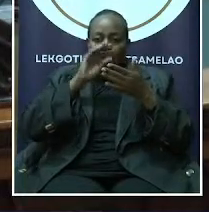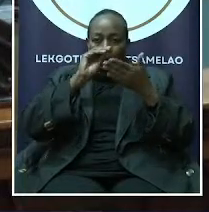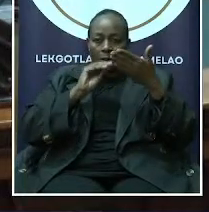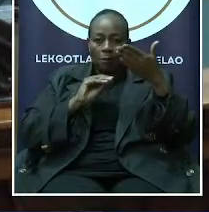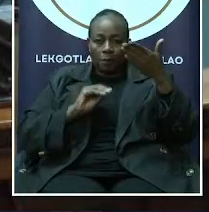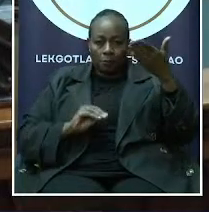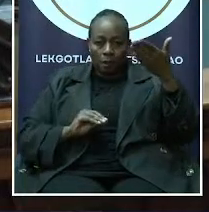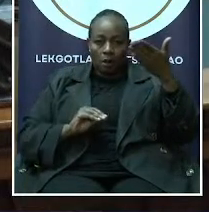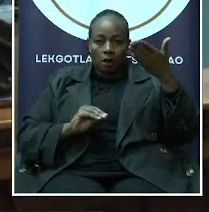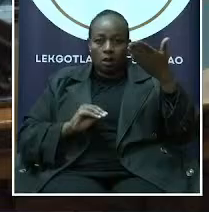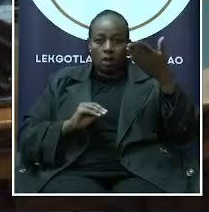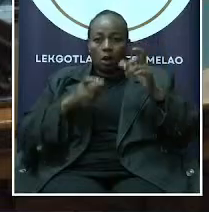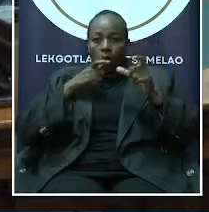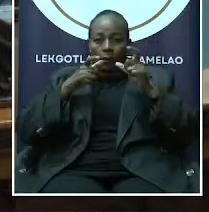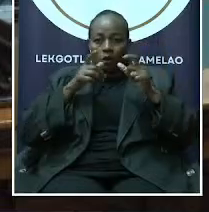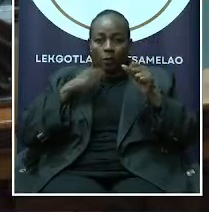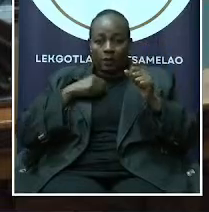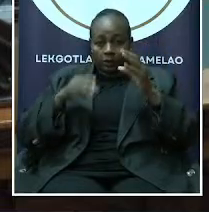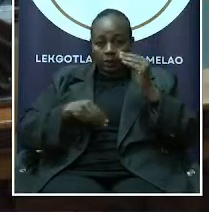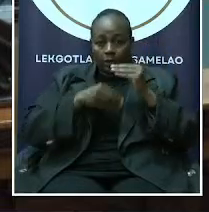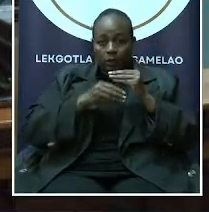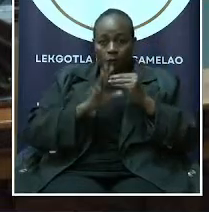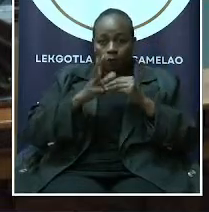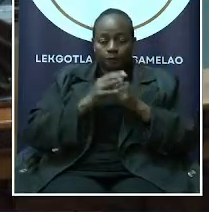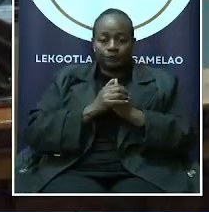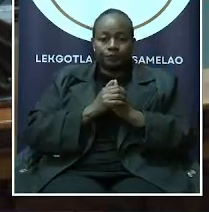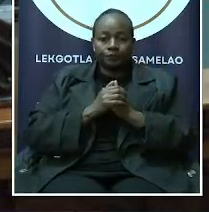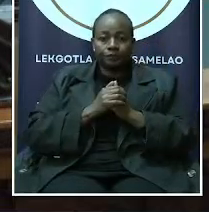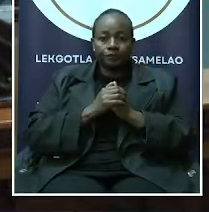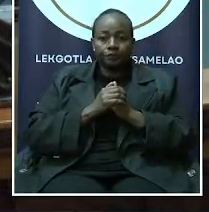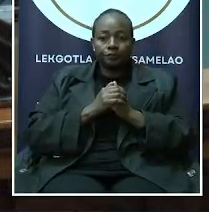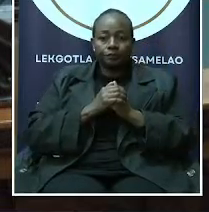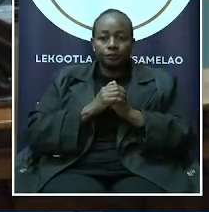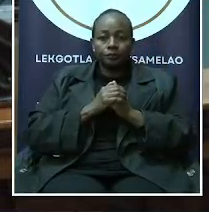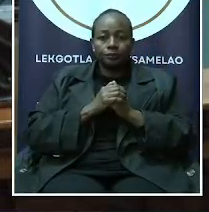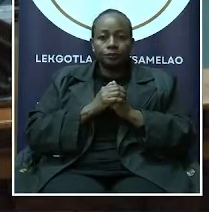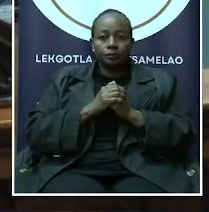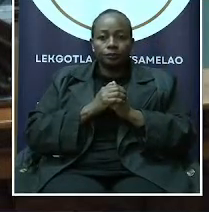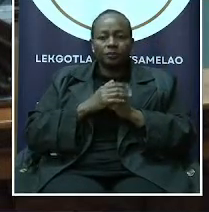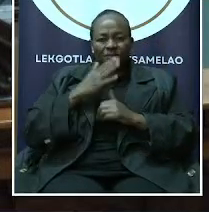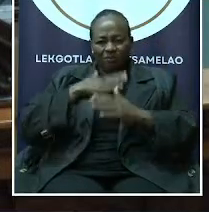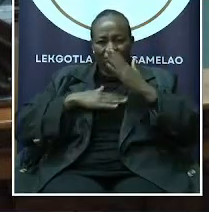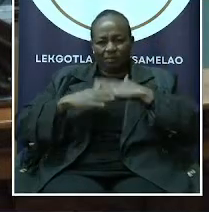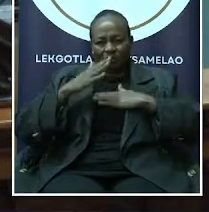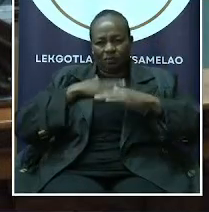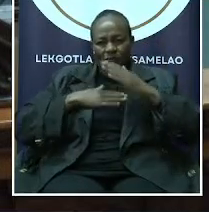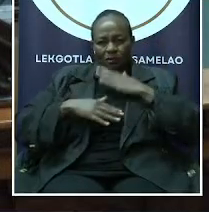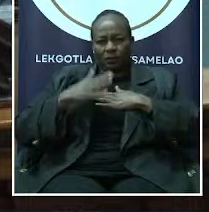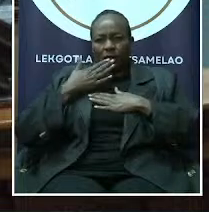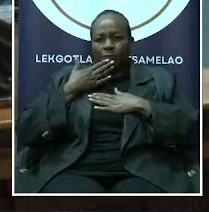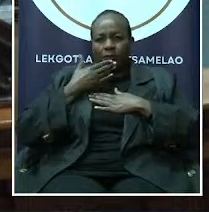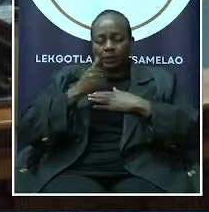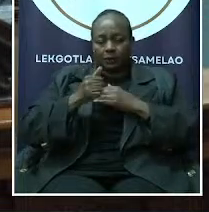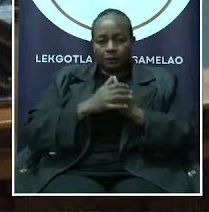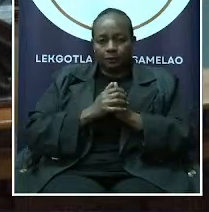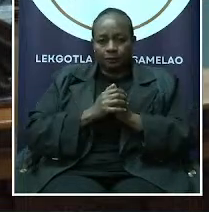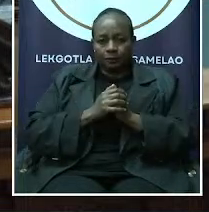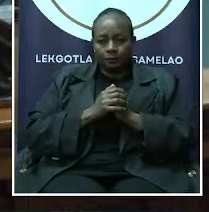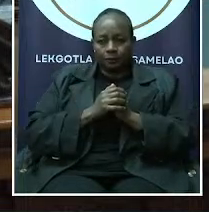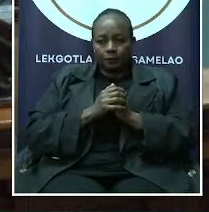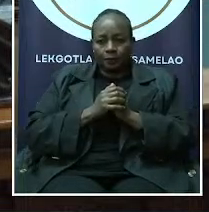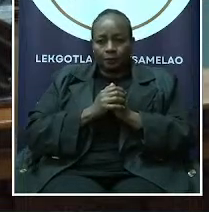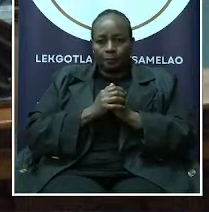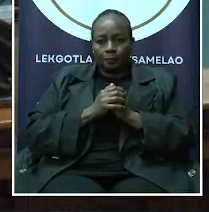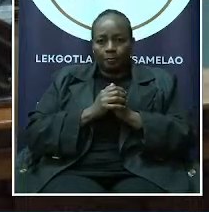which my input is based on. Bear with me for a second, please. I'll just find that. Now,